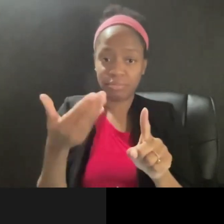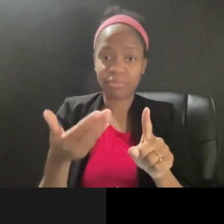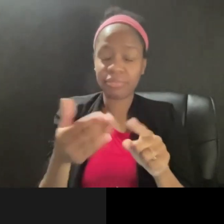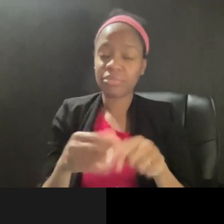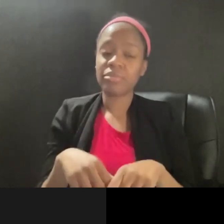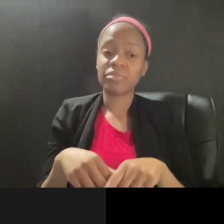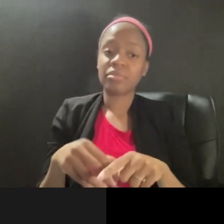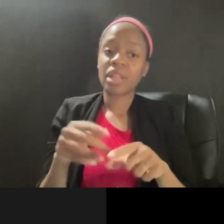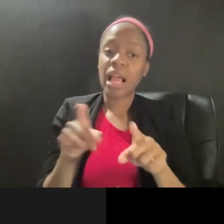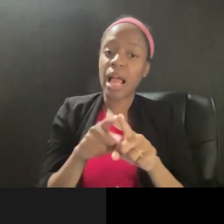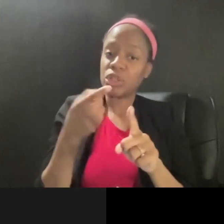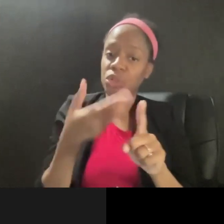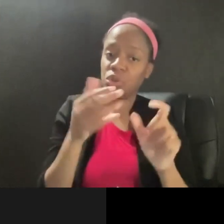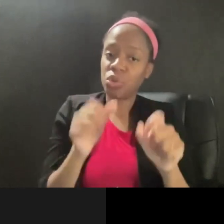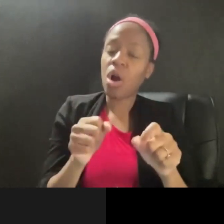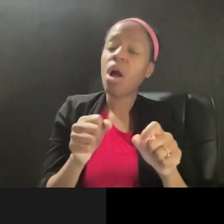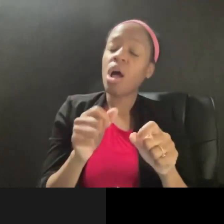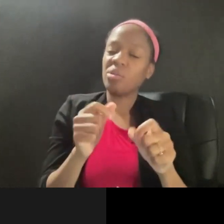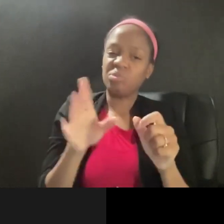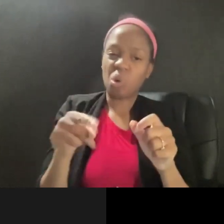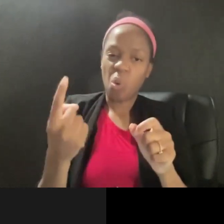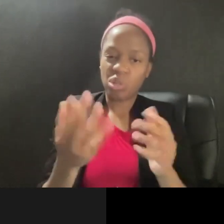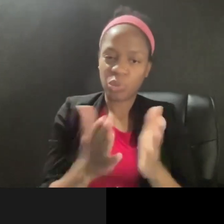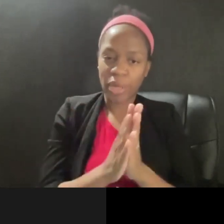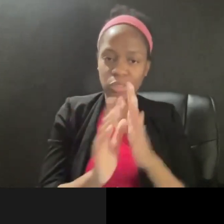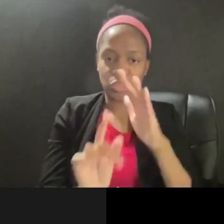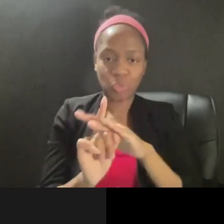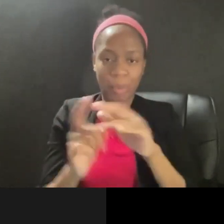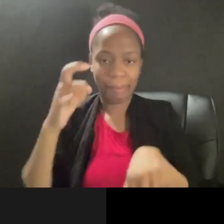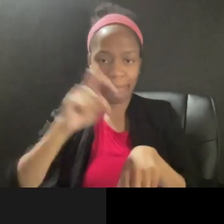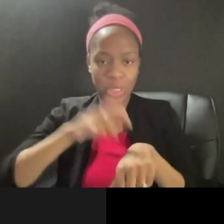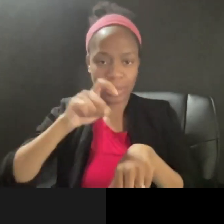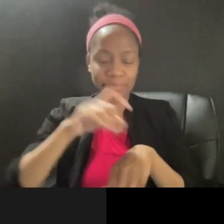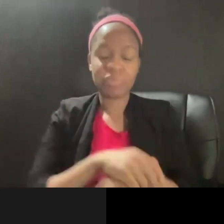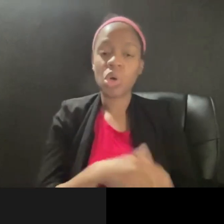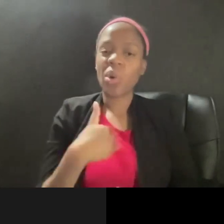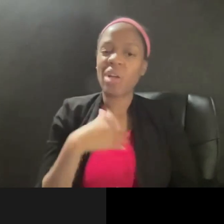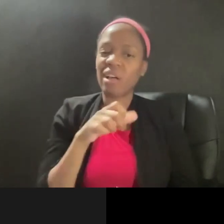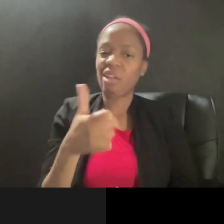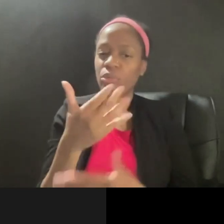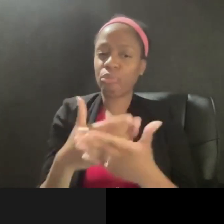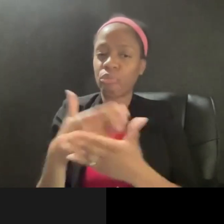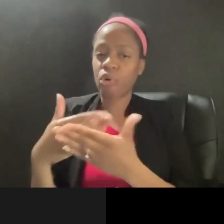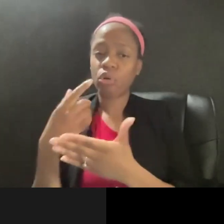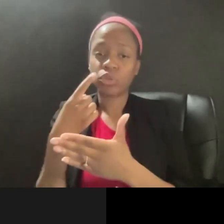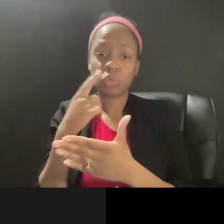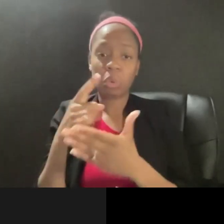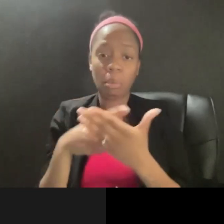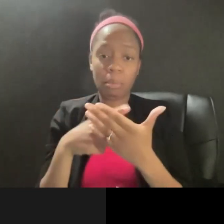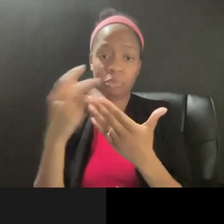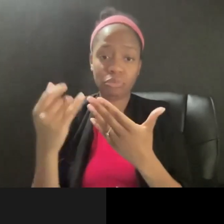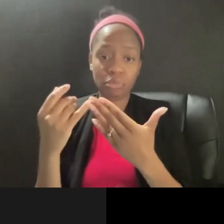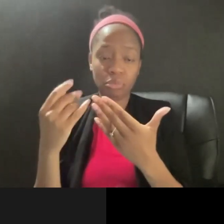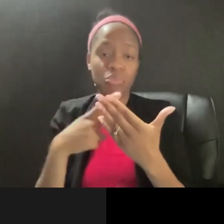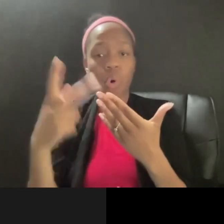All we ask is that you show up on time. And we have other elements to this program that are related